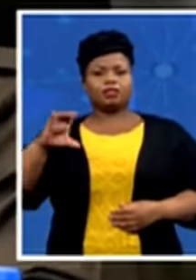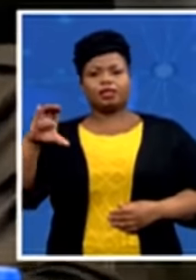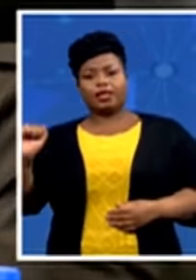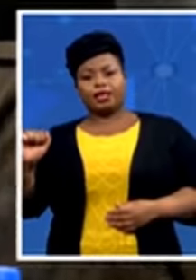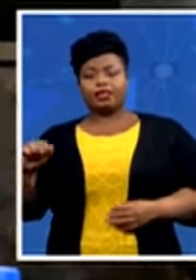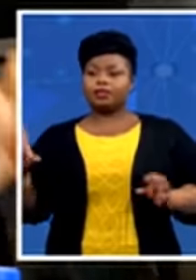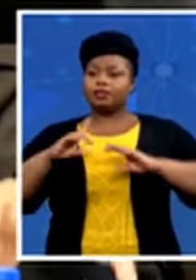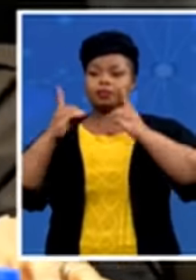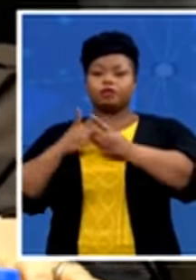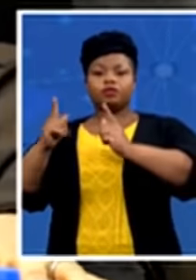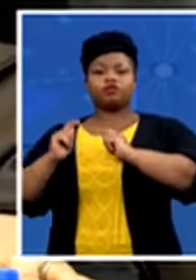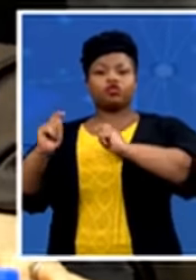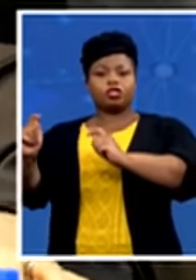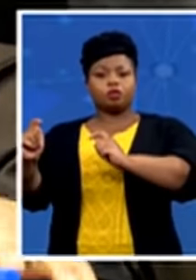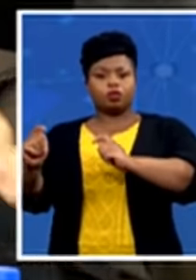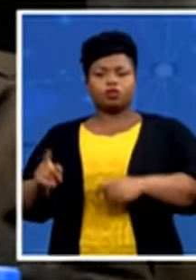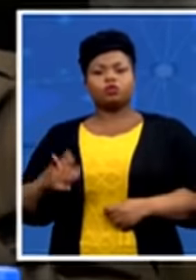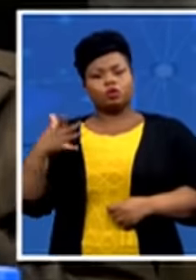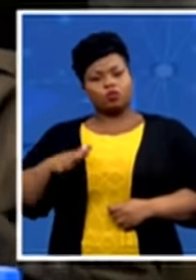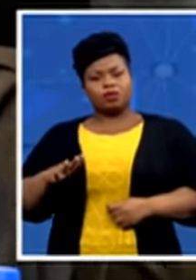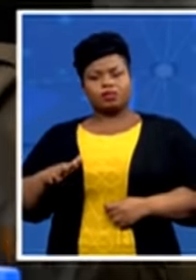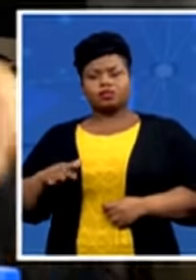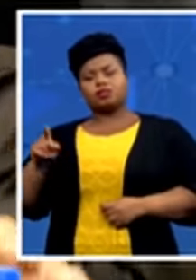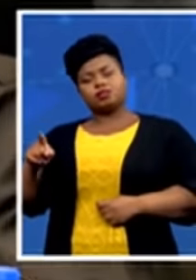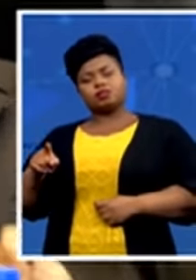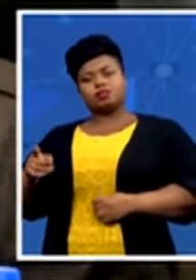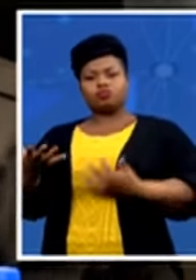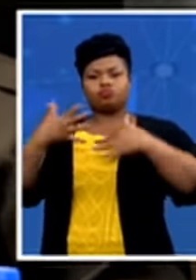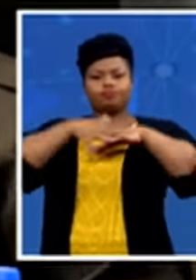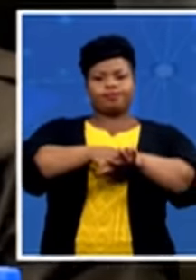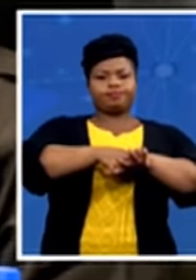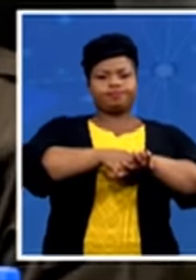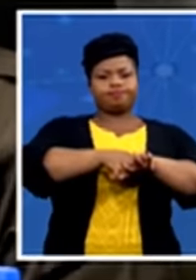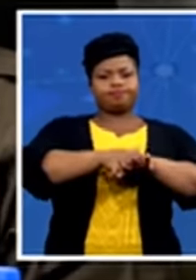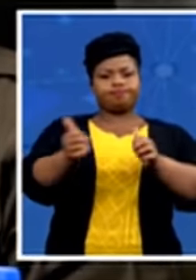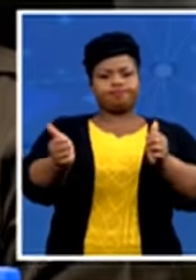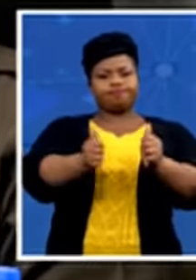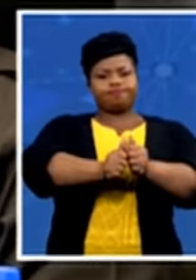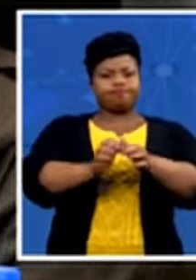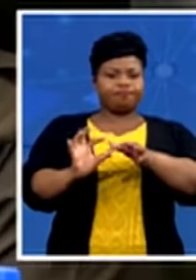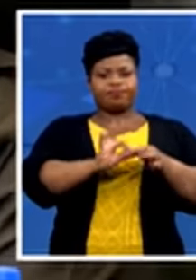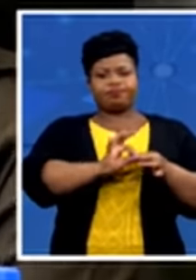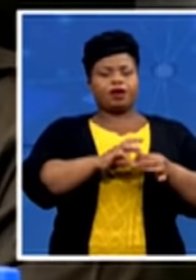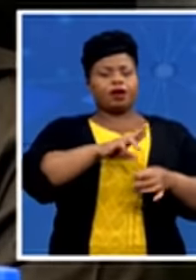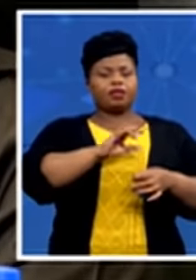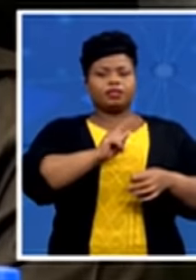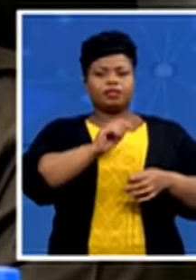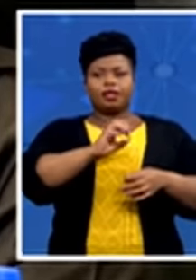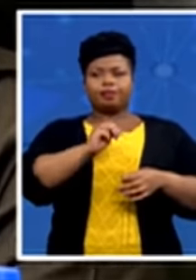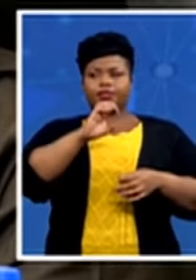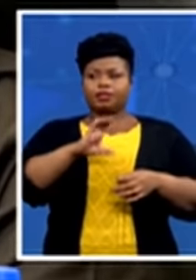to measure with the department, with RTMC and all of that. Those are things that we're